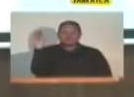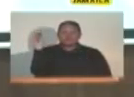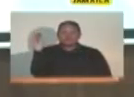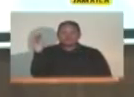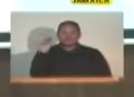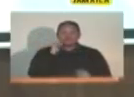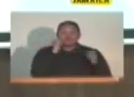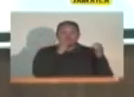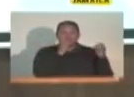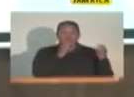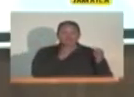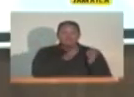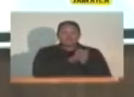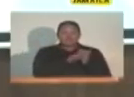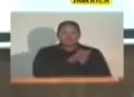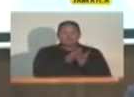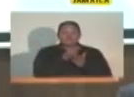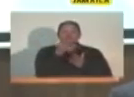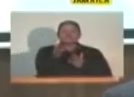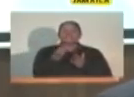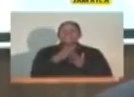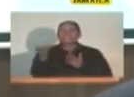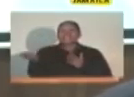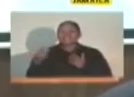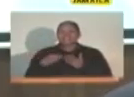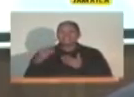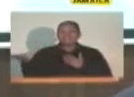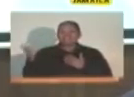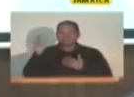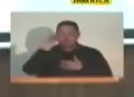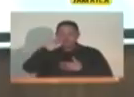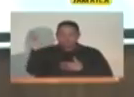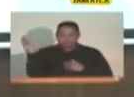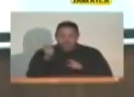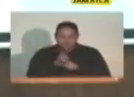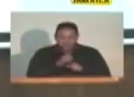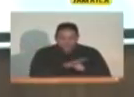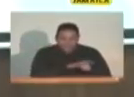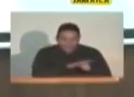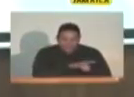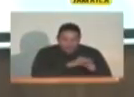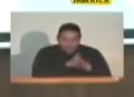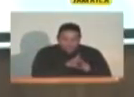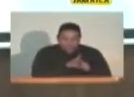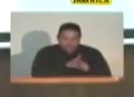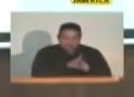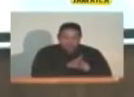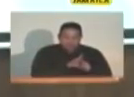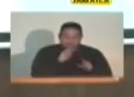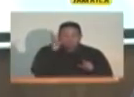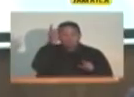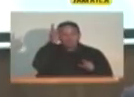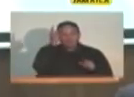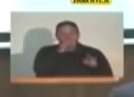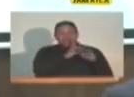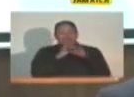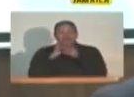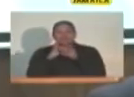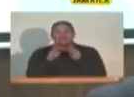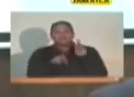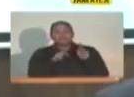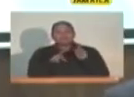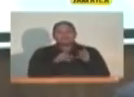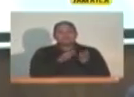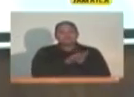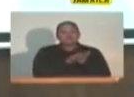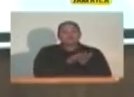to a number of entities, just donations, to constituencies of politically connected persons,